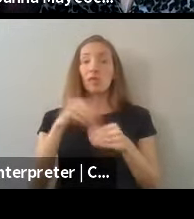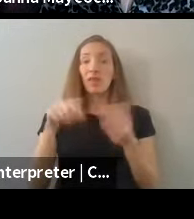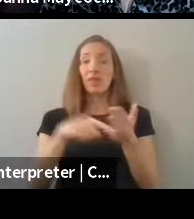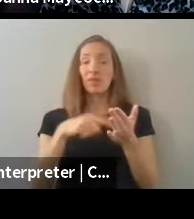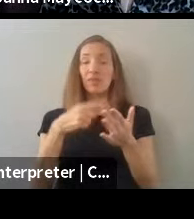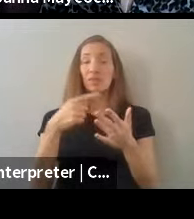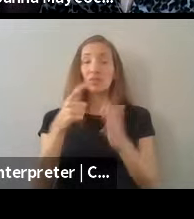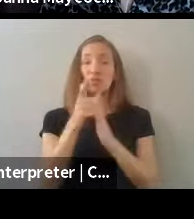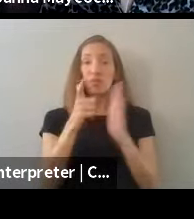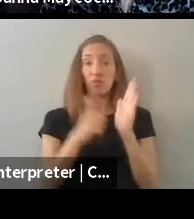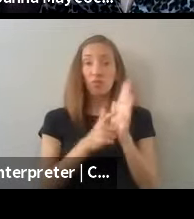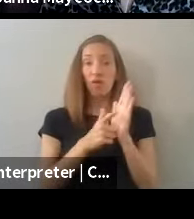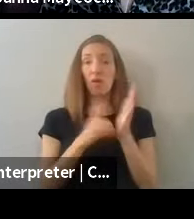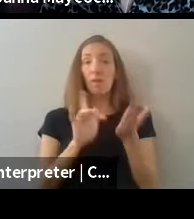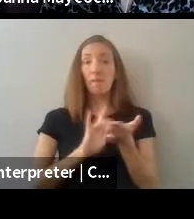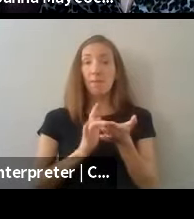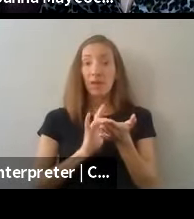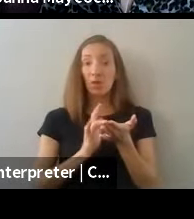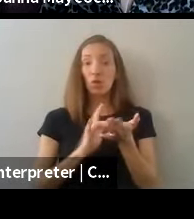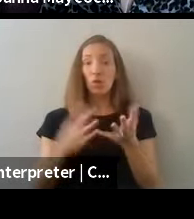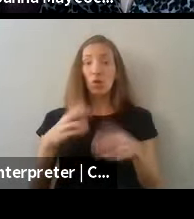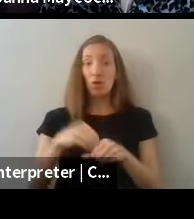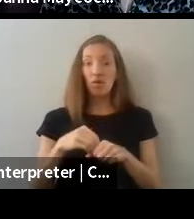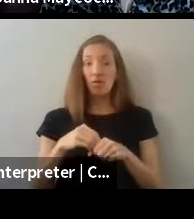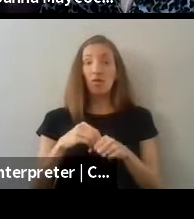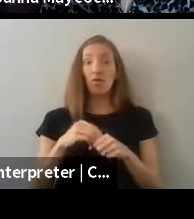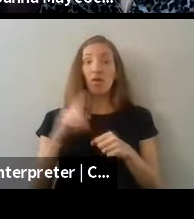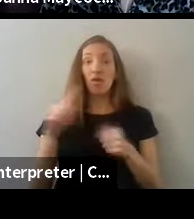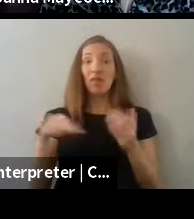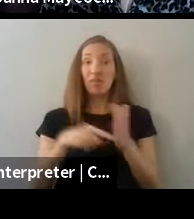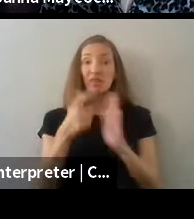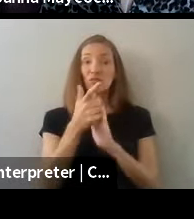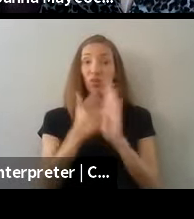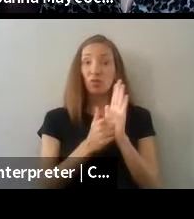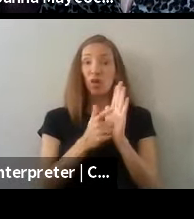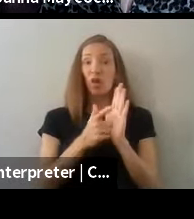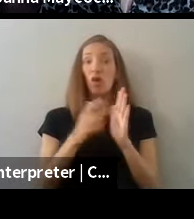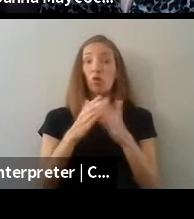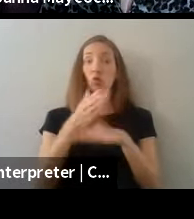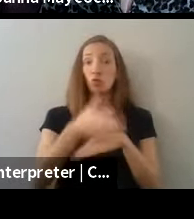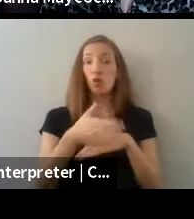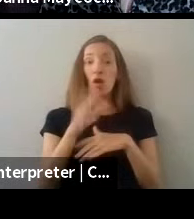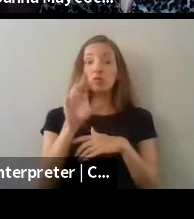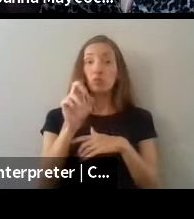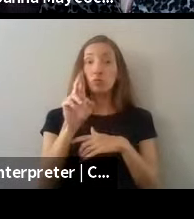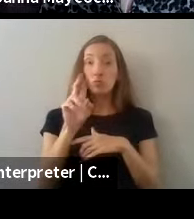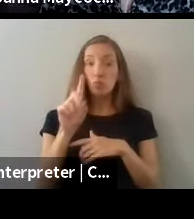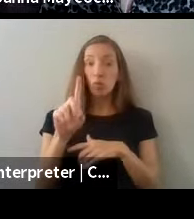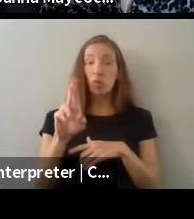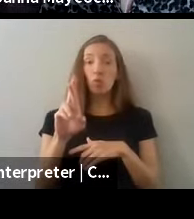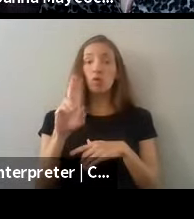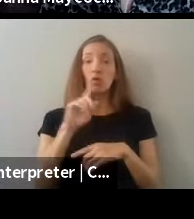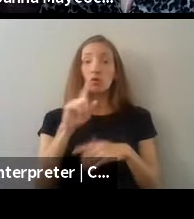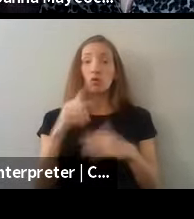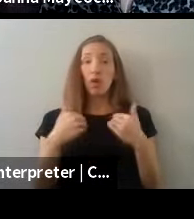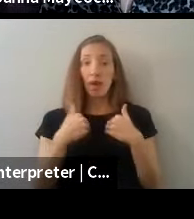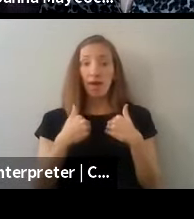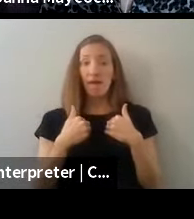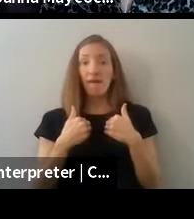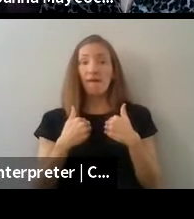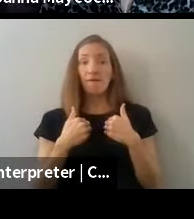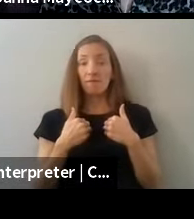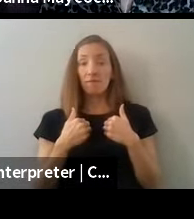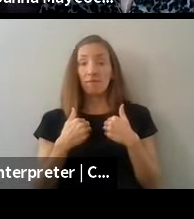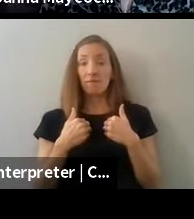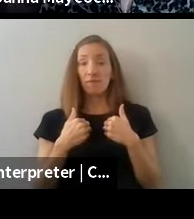cross-border, which had also become big because, as I said, our law is very robust. We were able to have the president talk to all the leadership of the